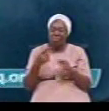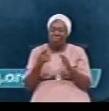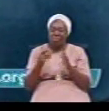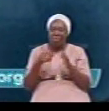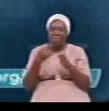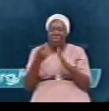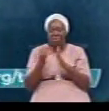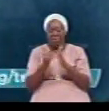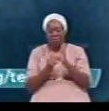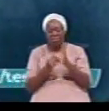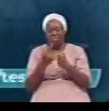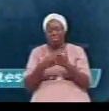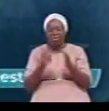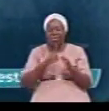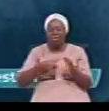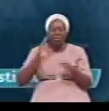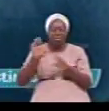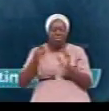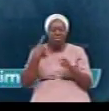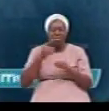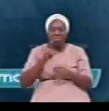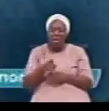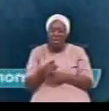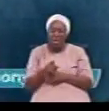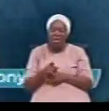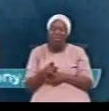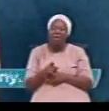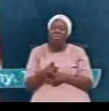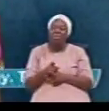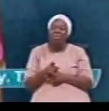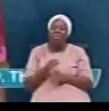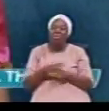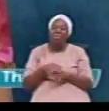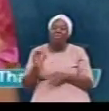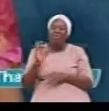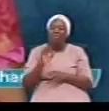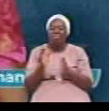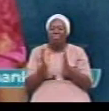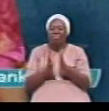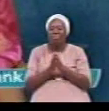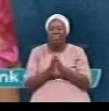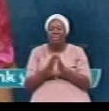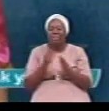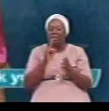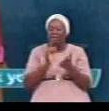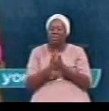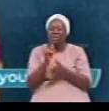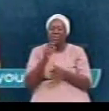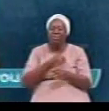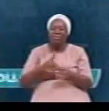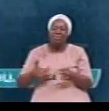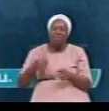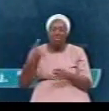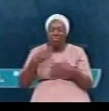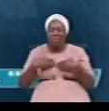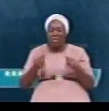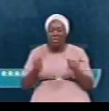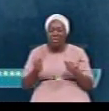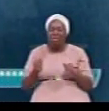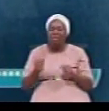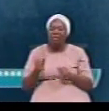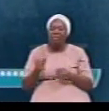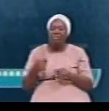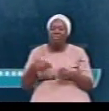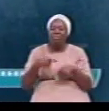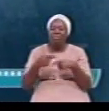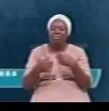me. And on Friday, Thursday night we came, we prayed, and I believed God for my healing. We